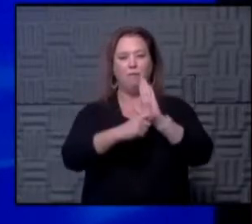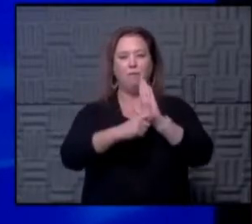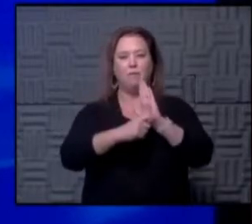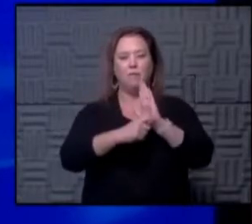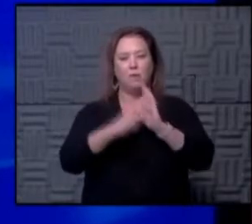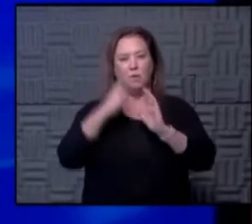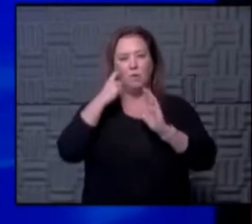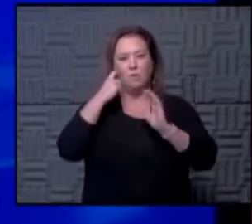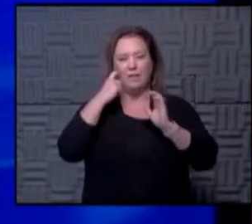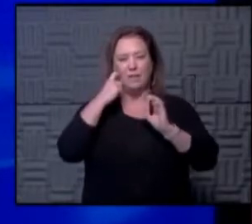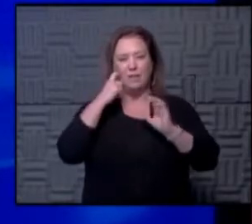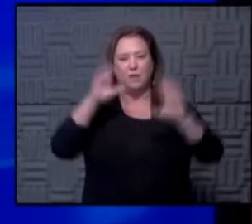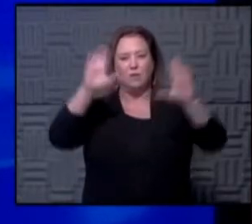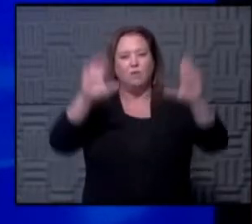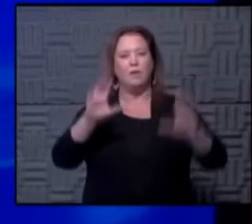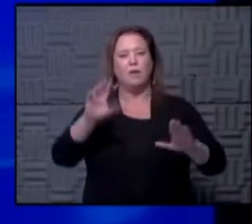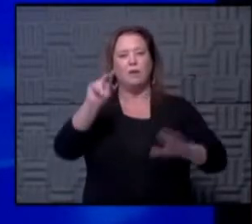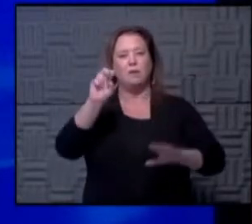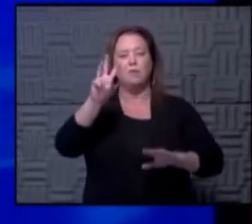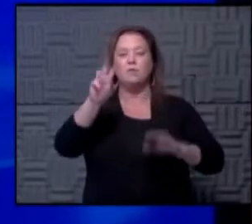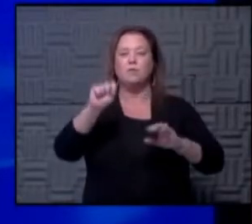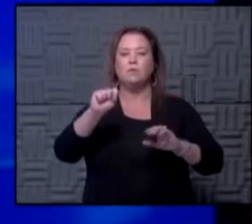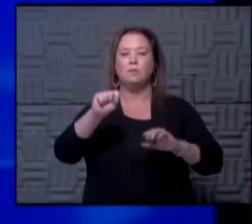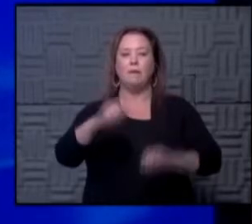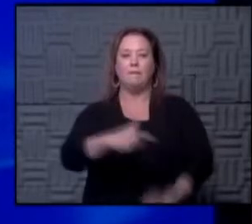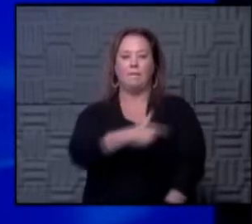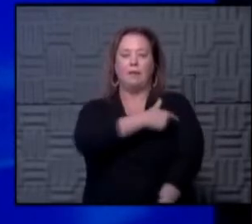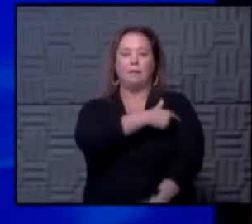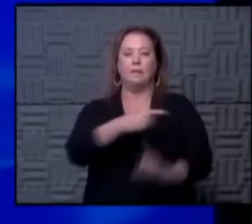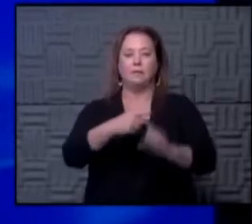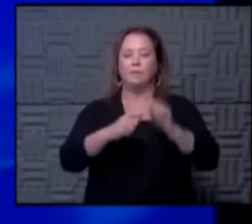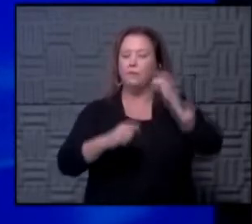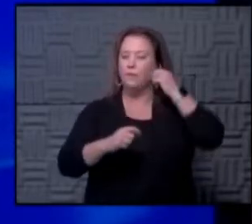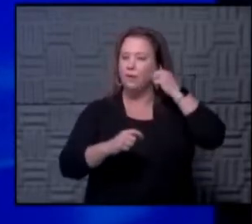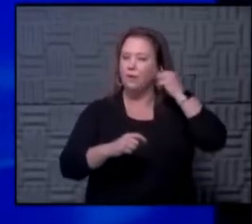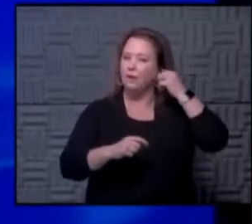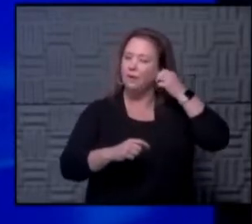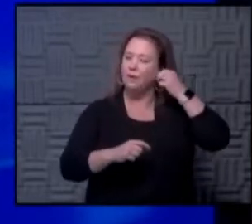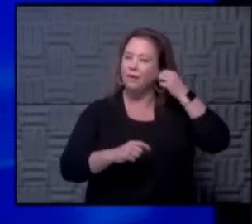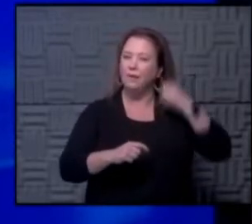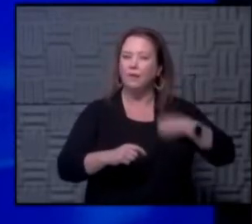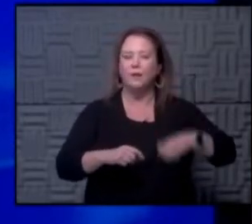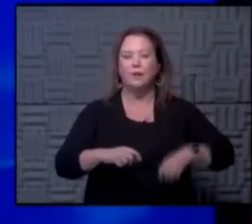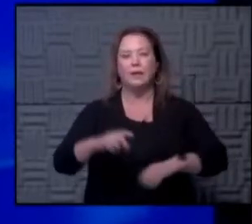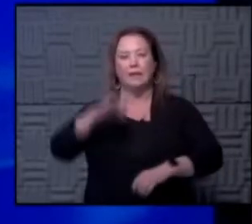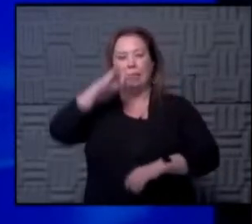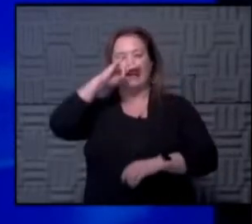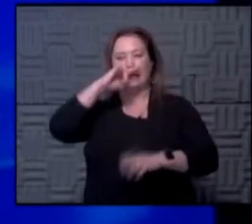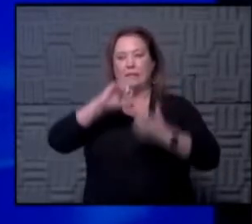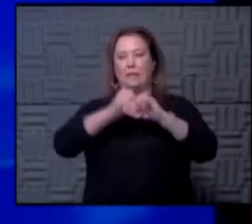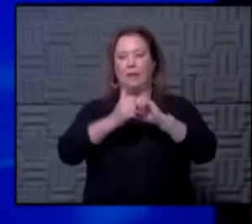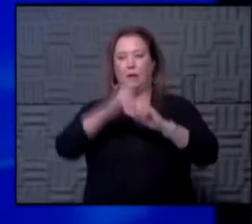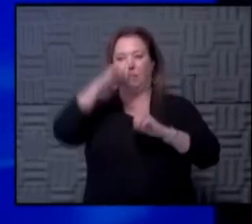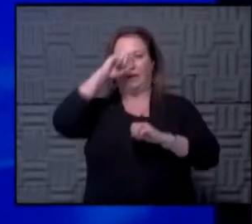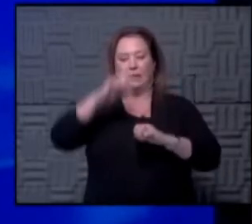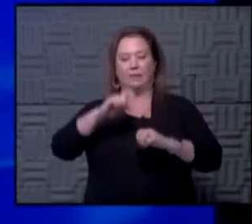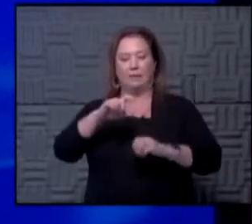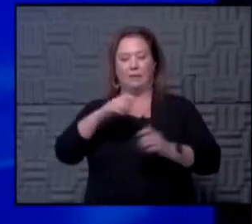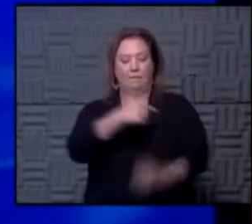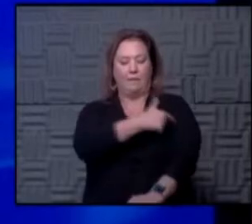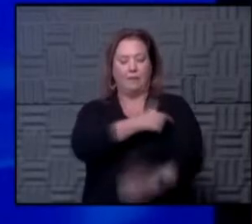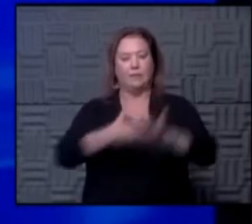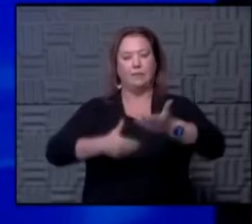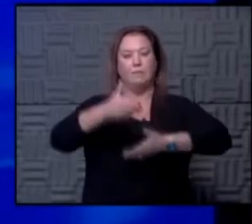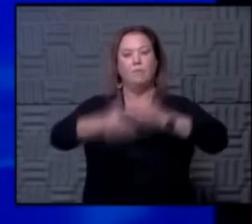recently, great news about vaccines from all these drug makers, specifically, though, about kids and how, because of the vaccine process and the